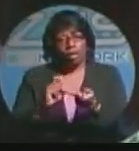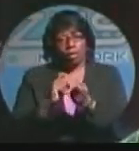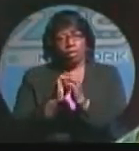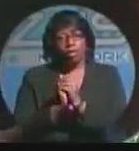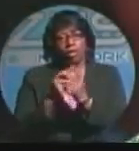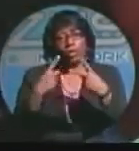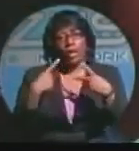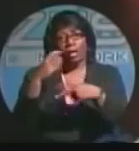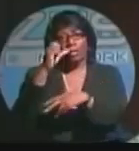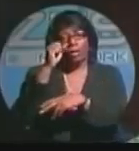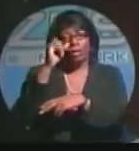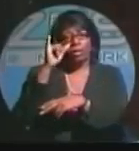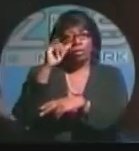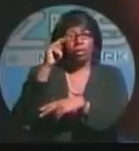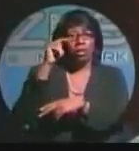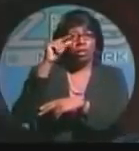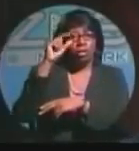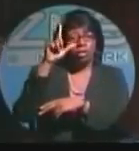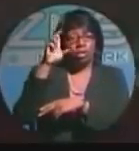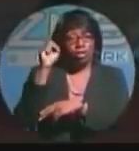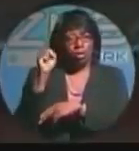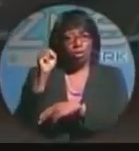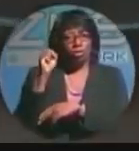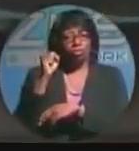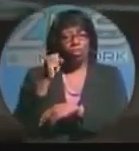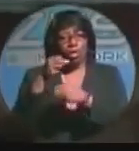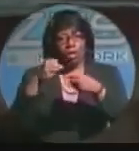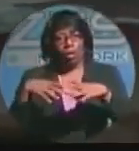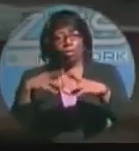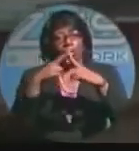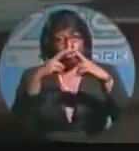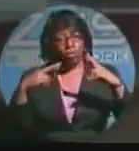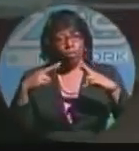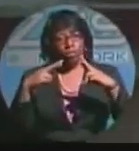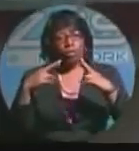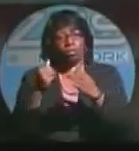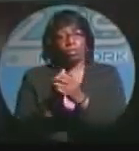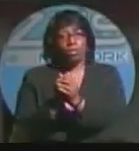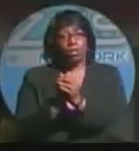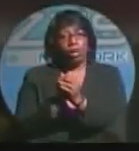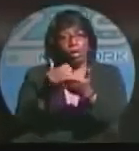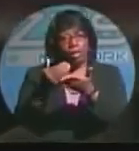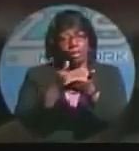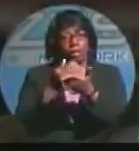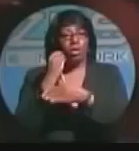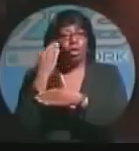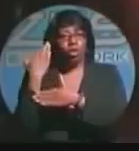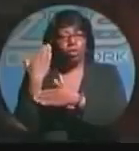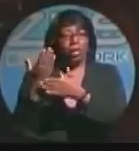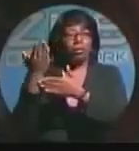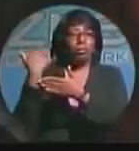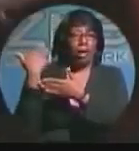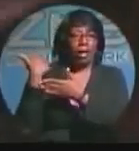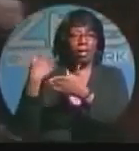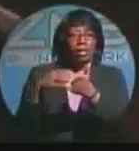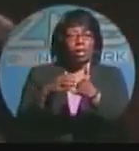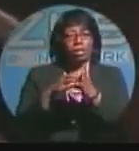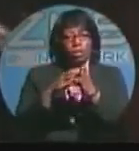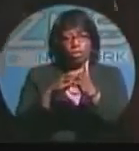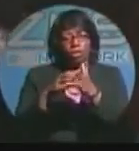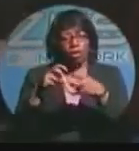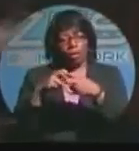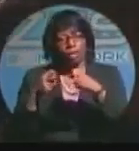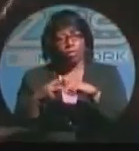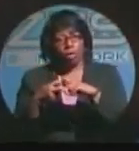shingle loss and minor roof damage for some of the homes. Some of the homes that had pre-existing conditions, they didn't fare too well, but we